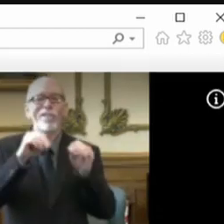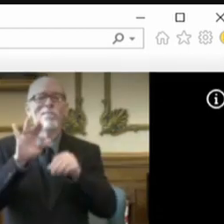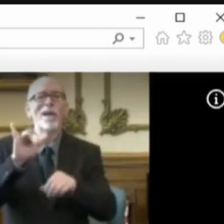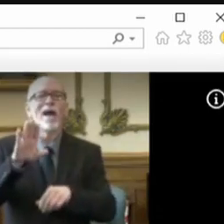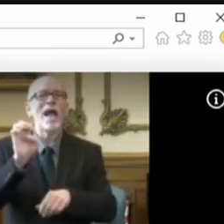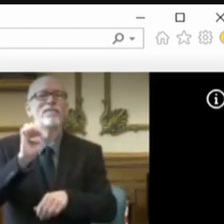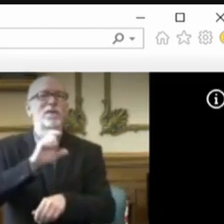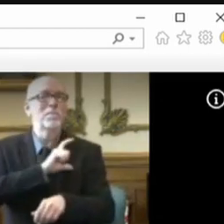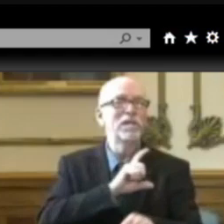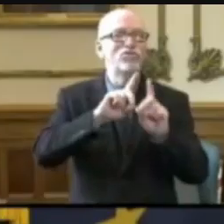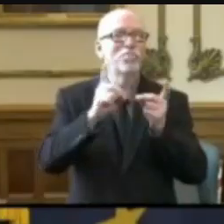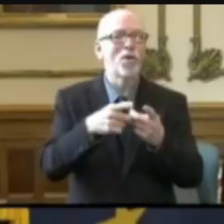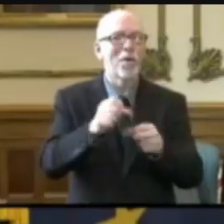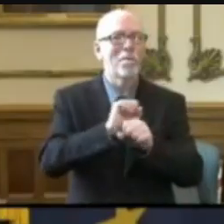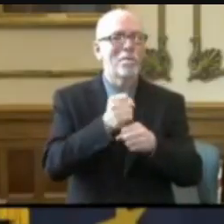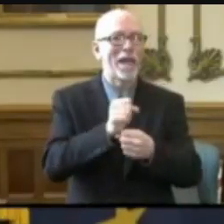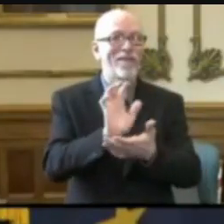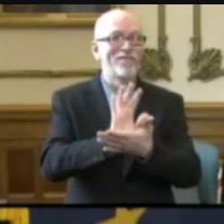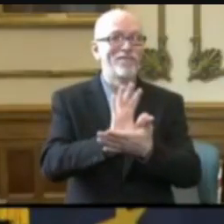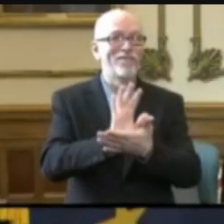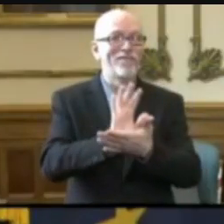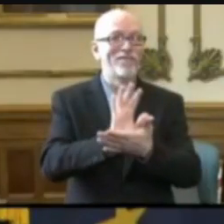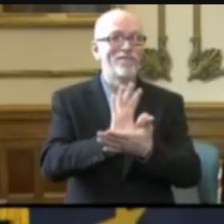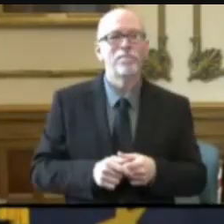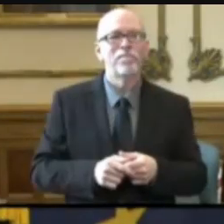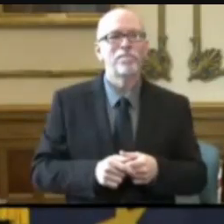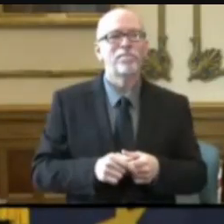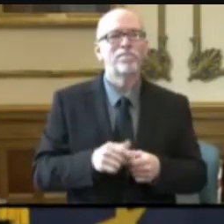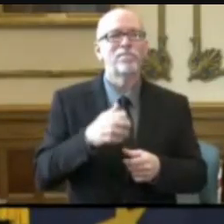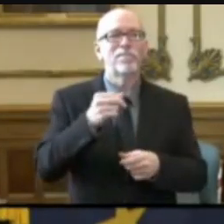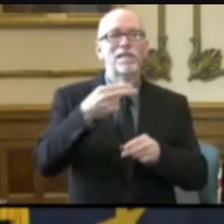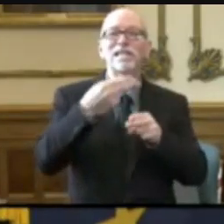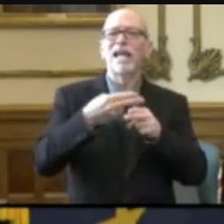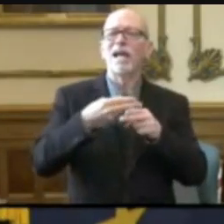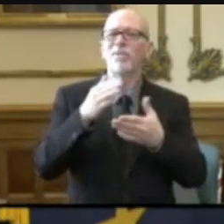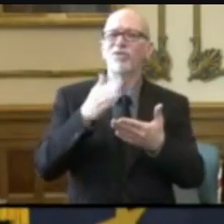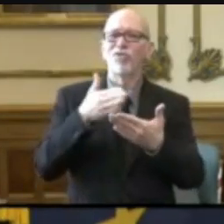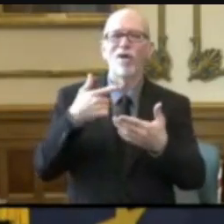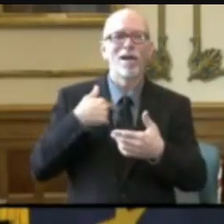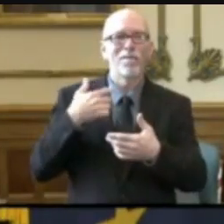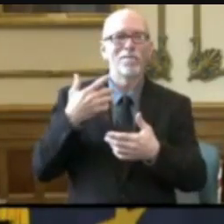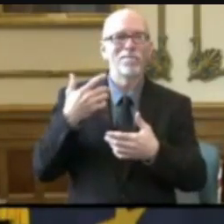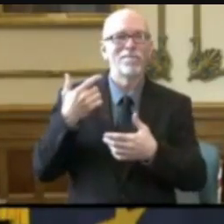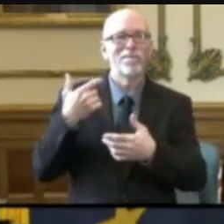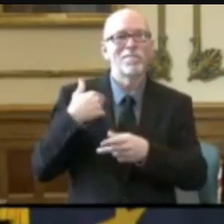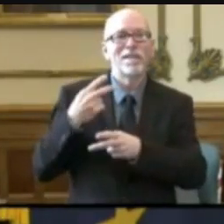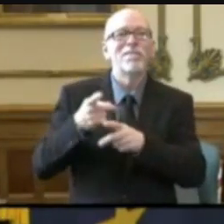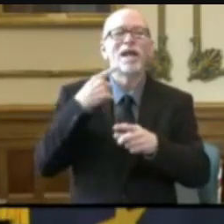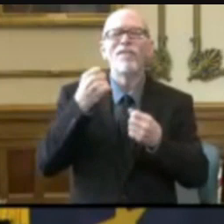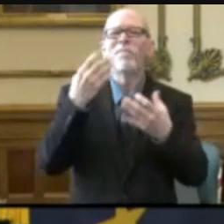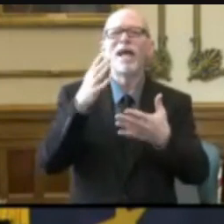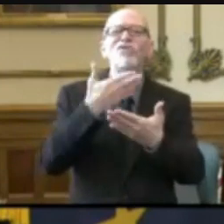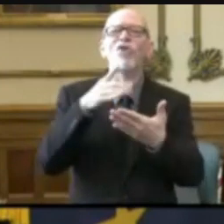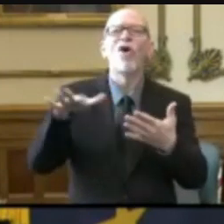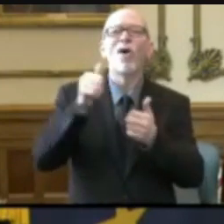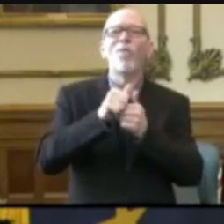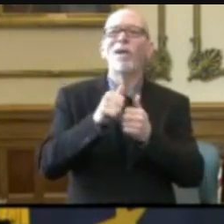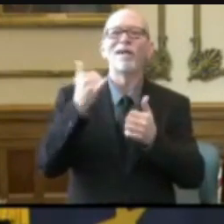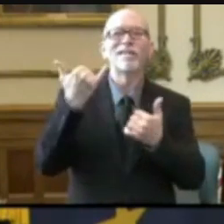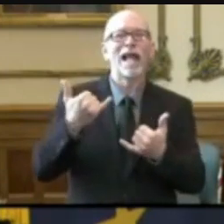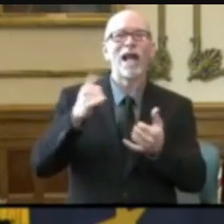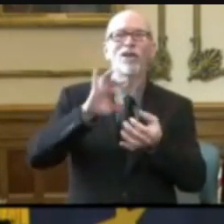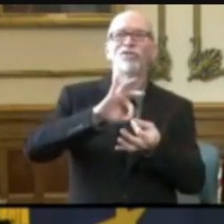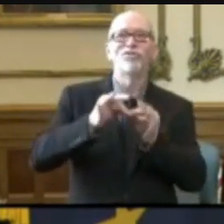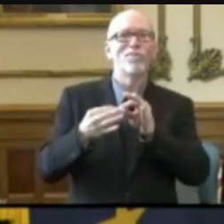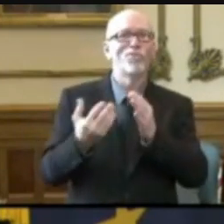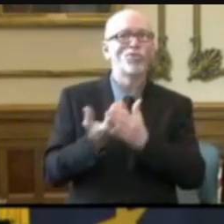Evansville Police Department. And the name of the song, there's a lot of songs out there that have a new meaning to them as we